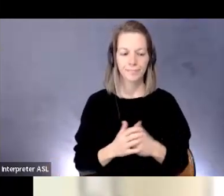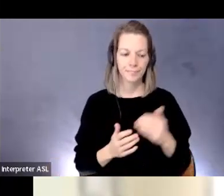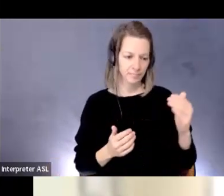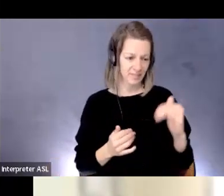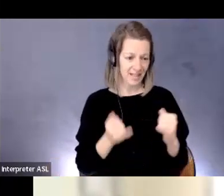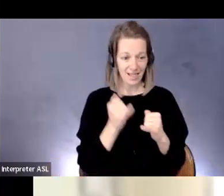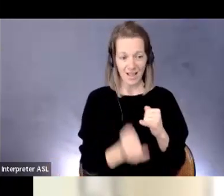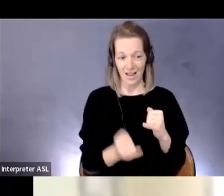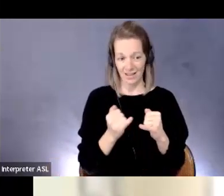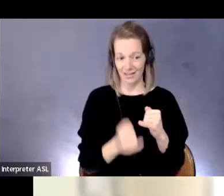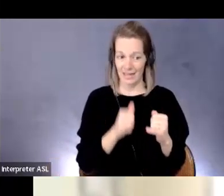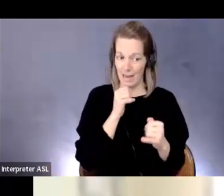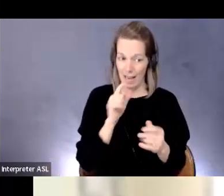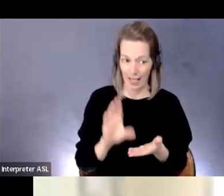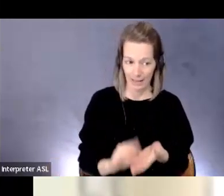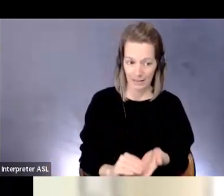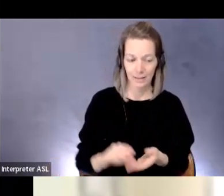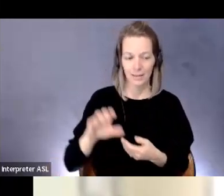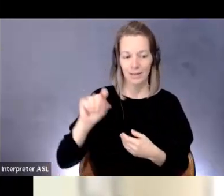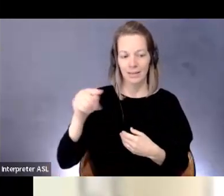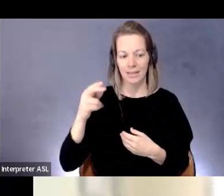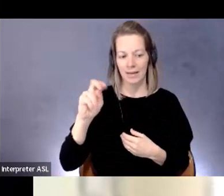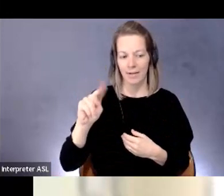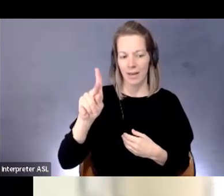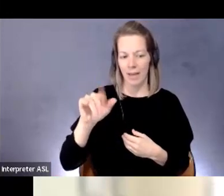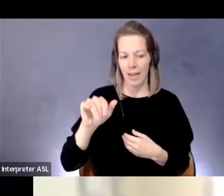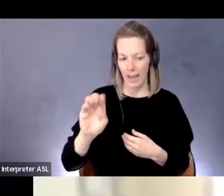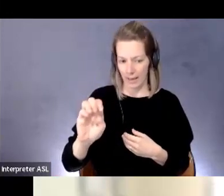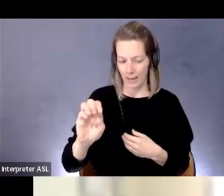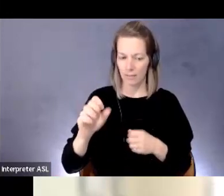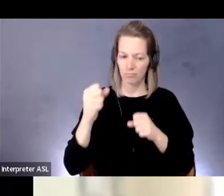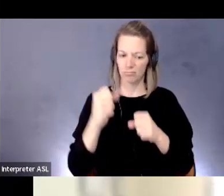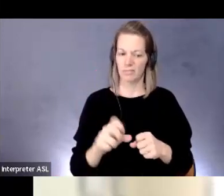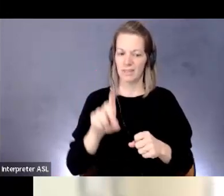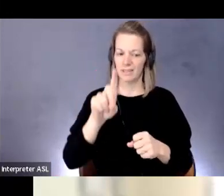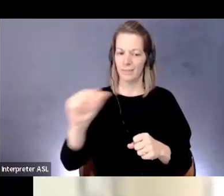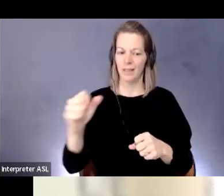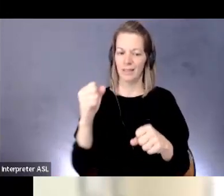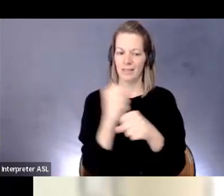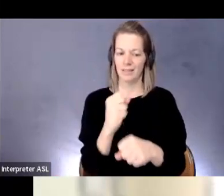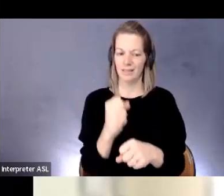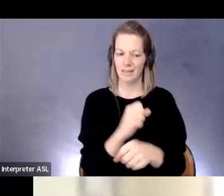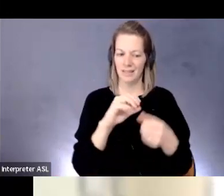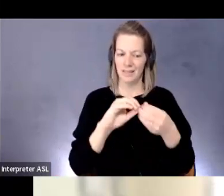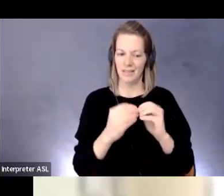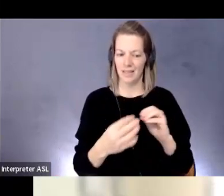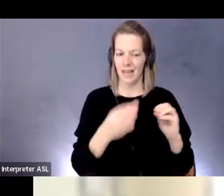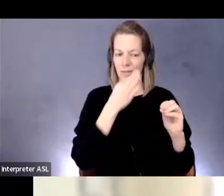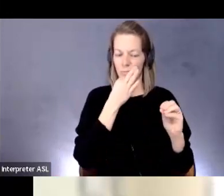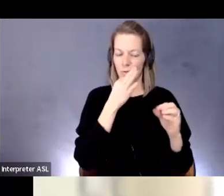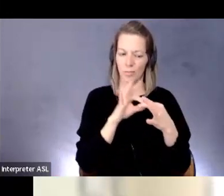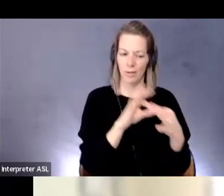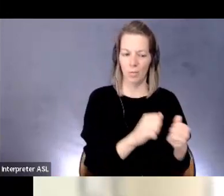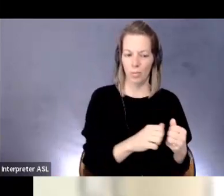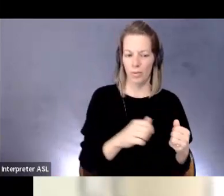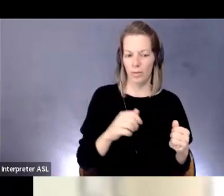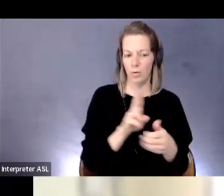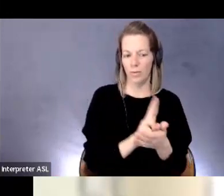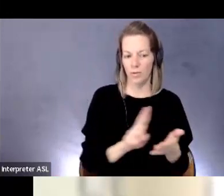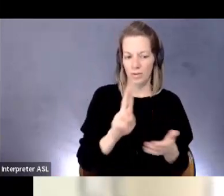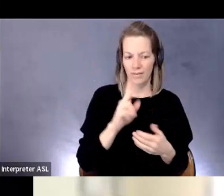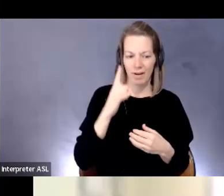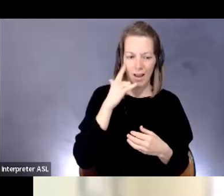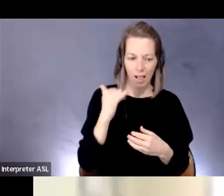And last but not least, Stephen Kay, a very prominent disability statistics expert affiliated with the University of California, San